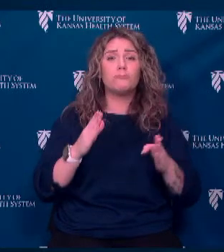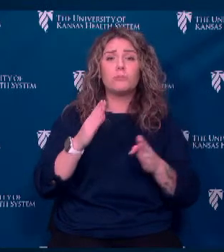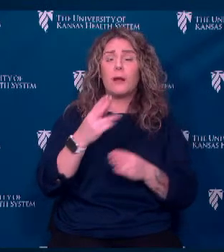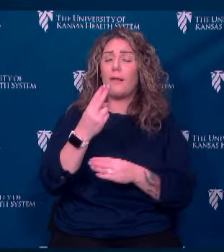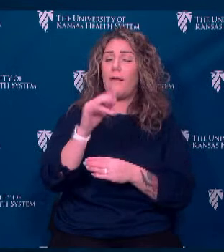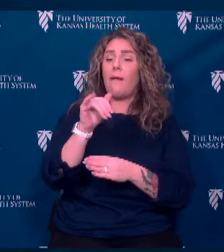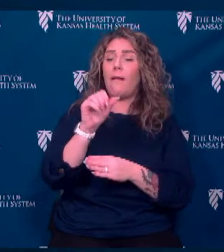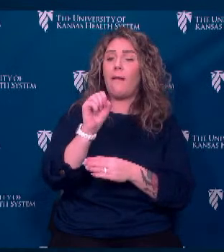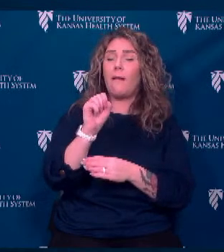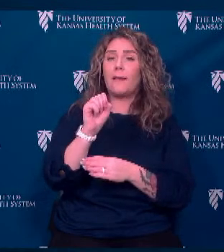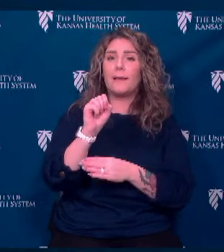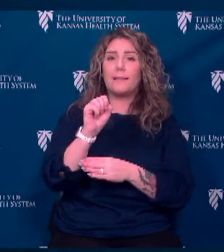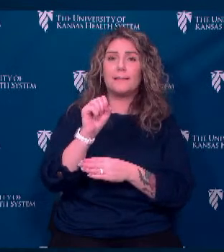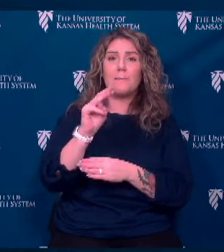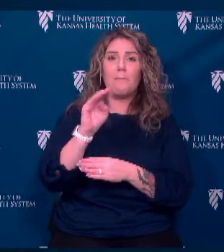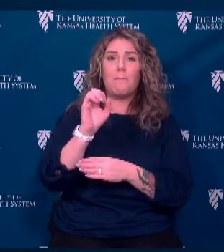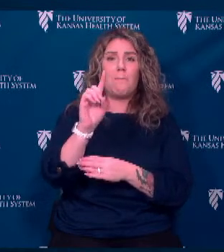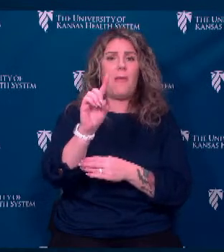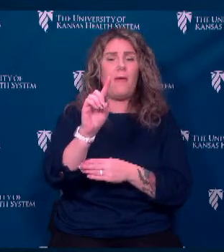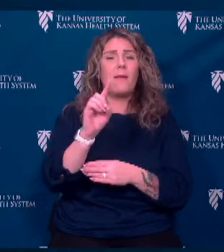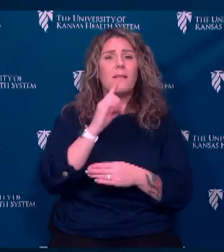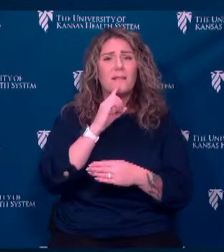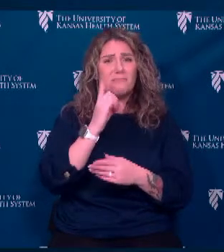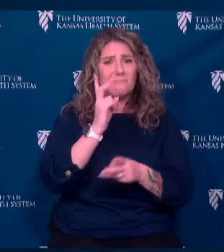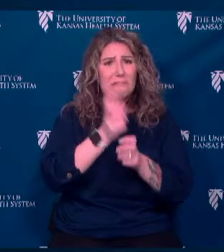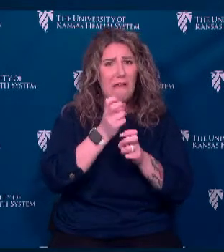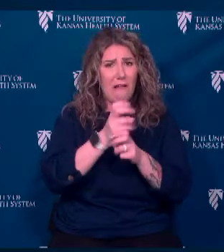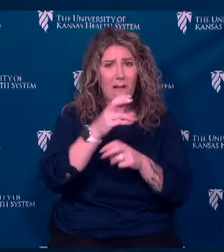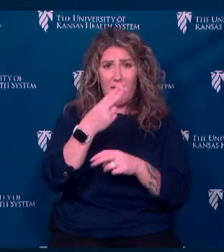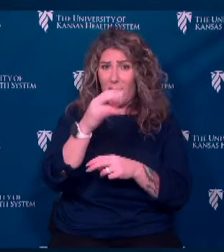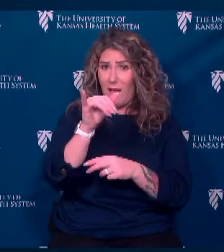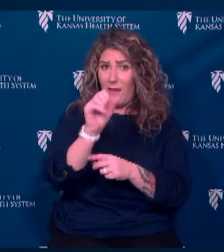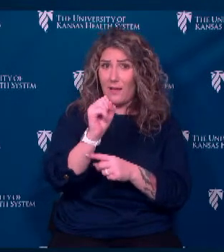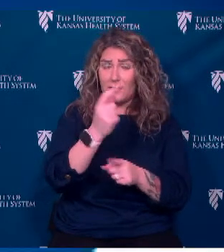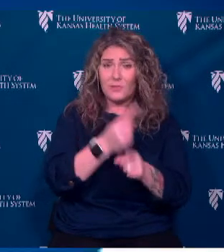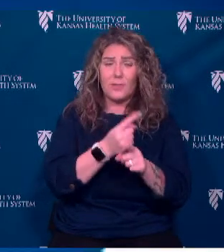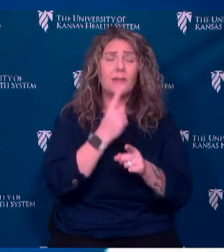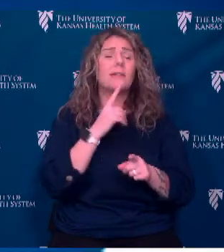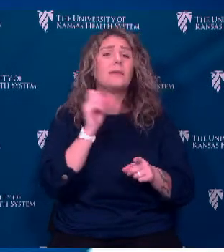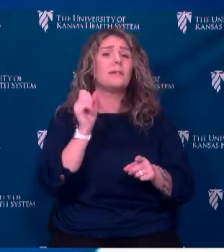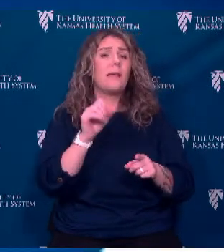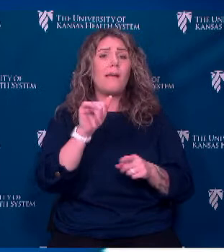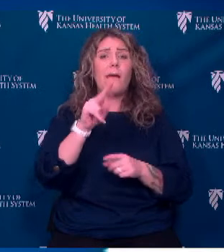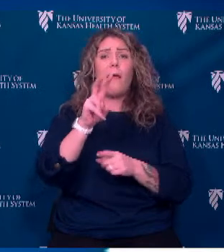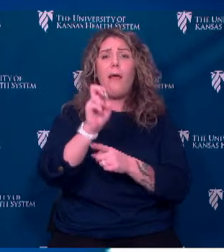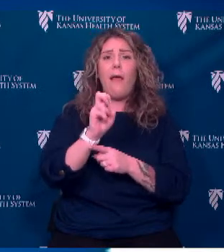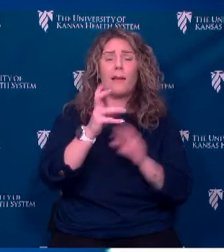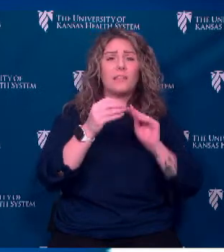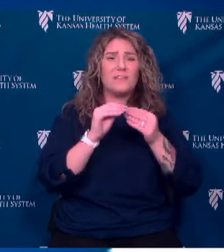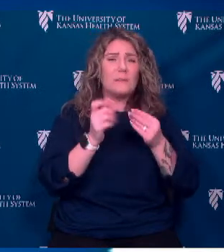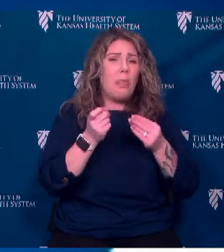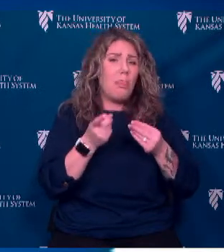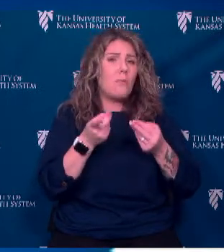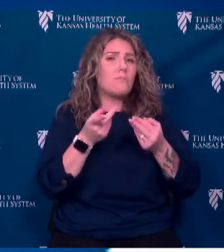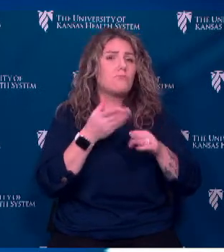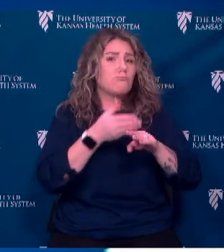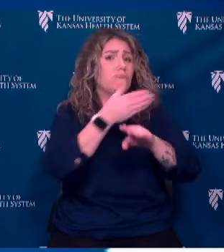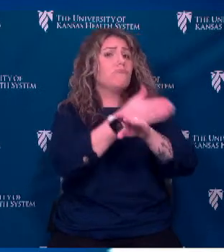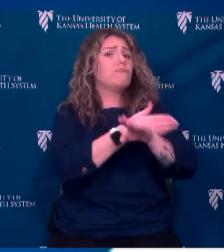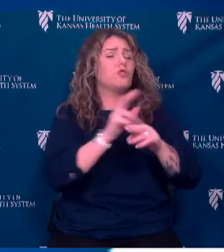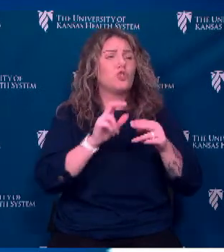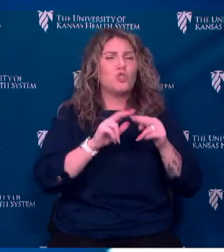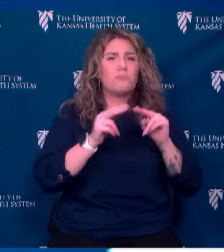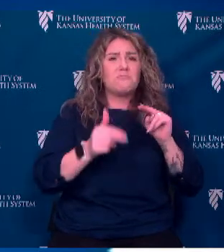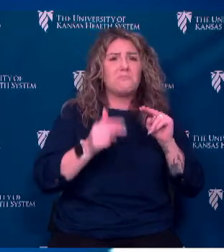been hard out in Hayes, too. Good morning. Yeah, our active numbers are seeing a slight improvement. Our actives are down to